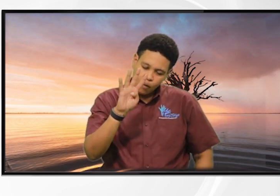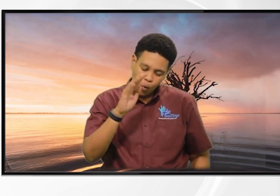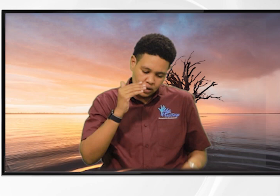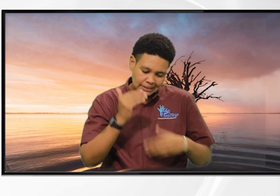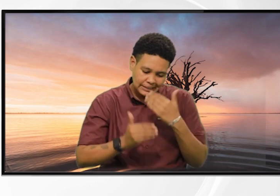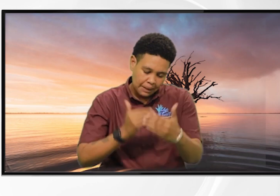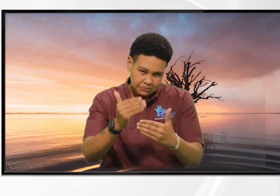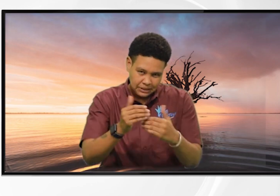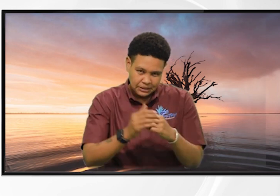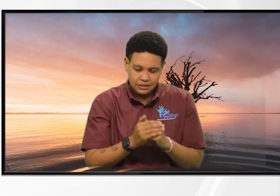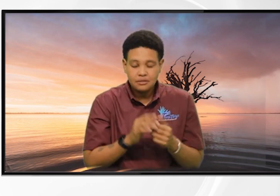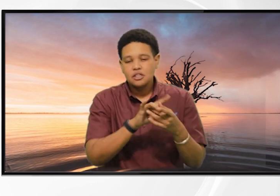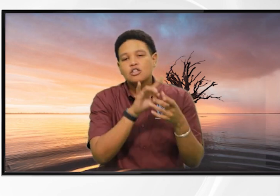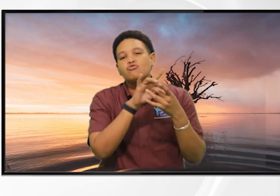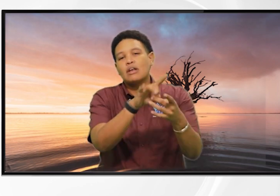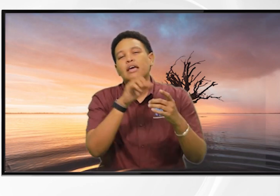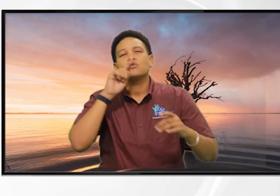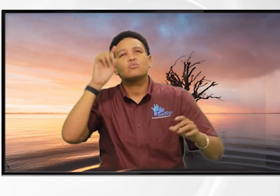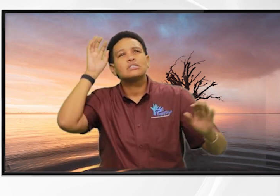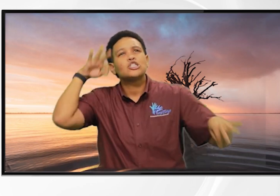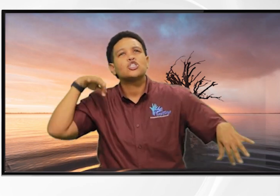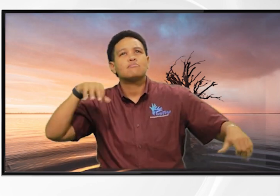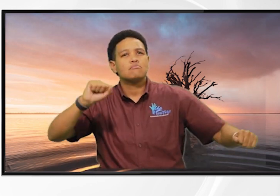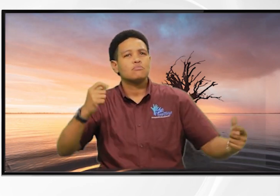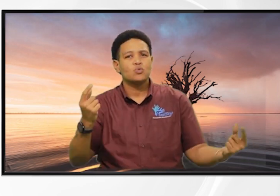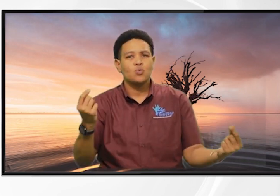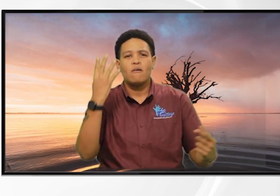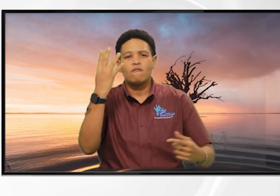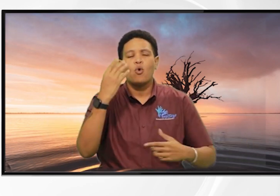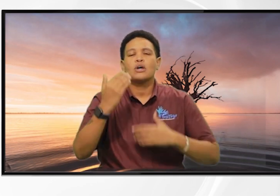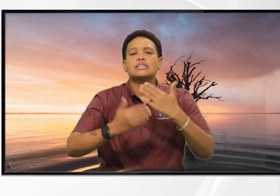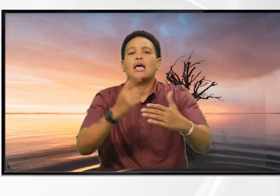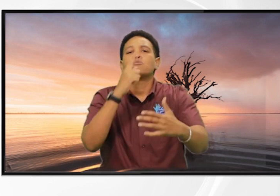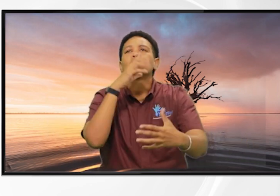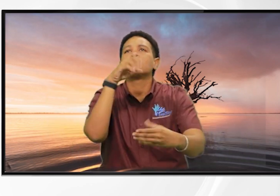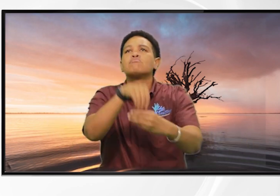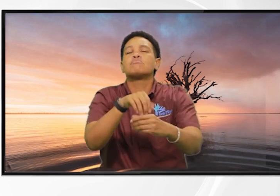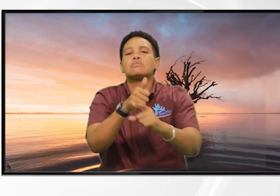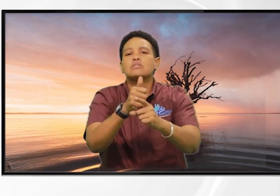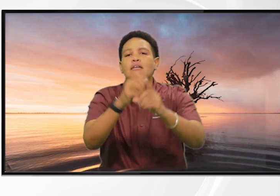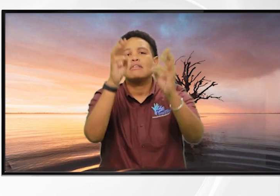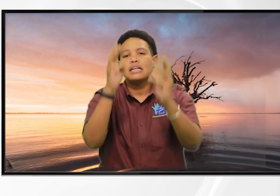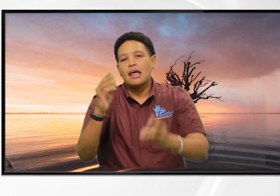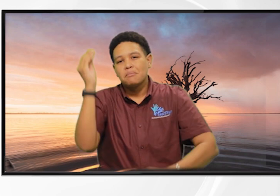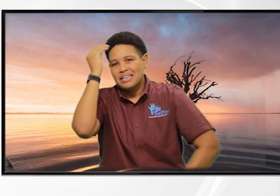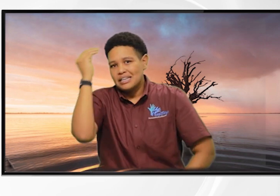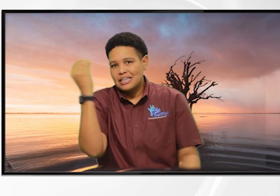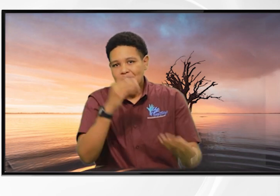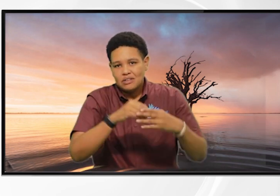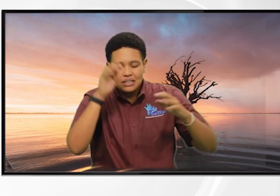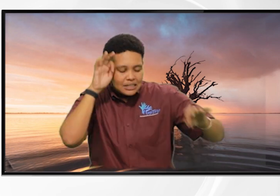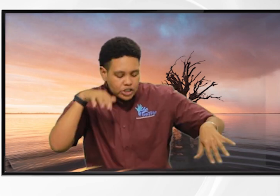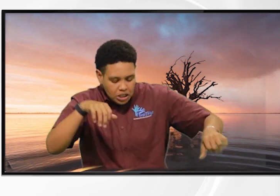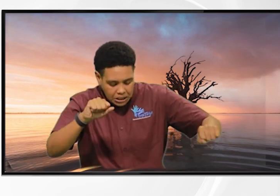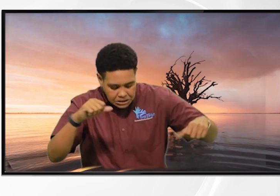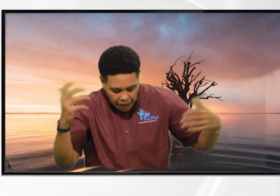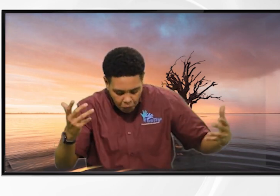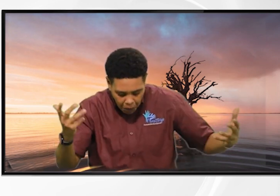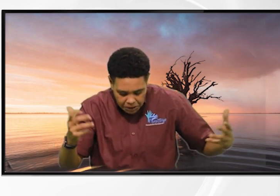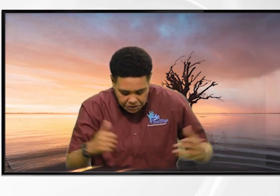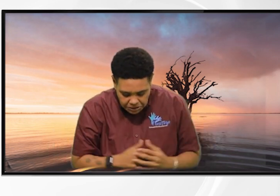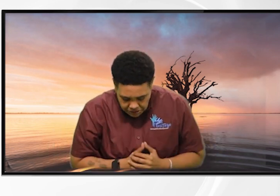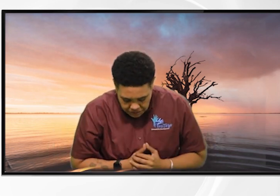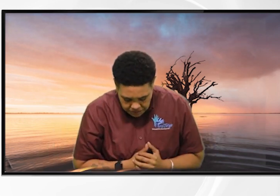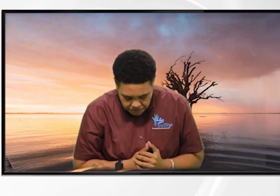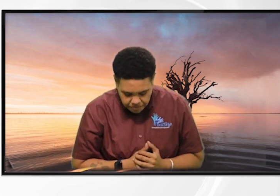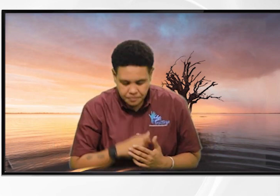making, 4 steps that should guide the incorporation of climate information in decision making are the following.